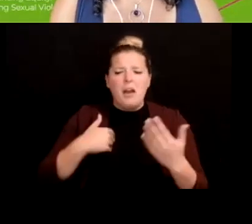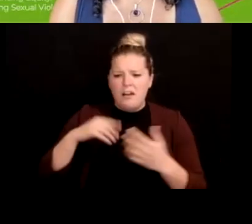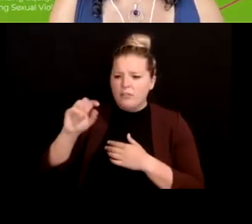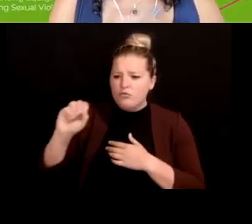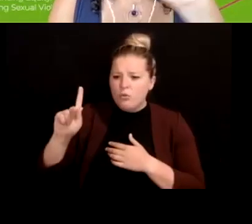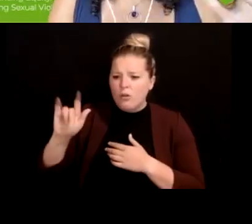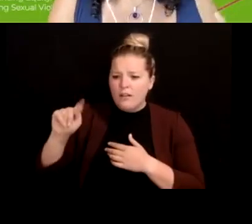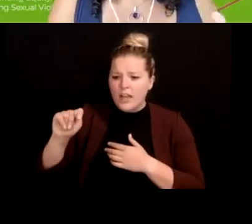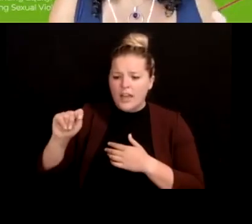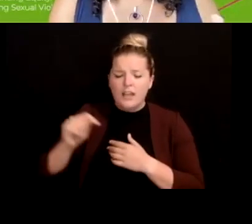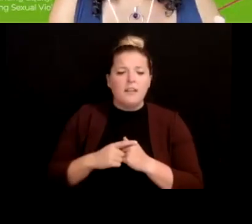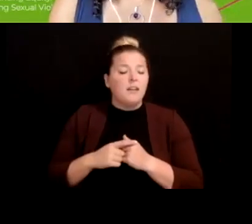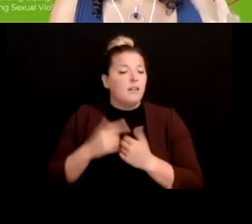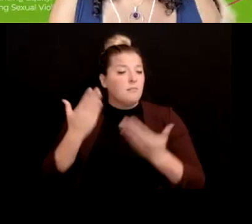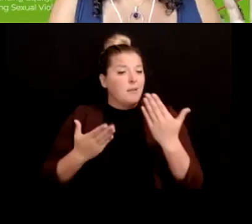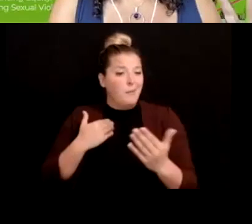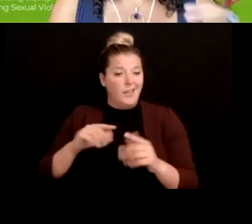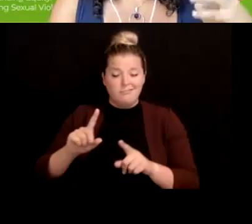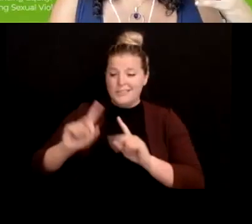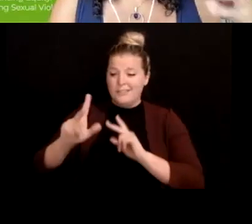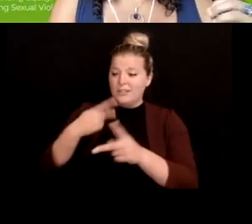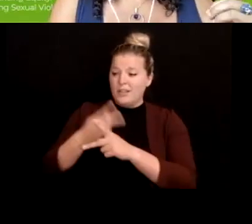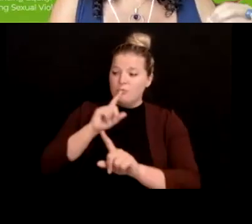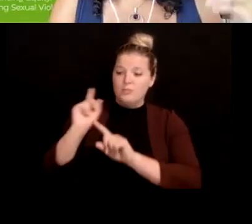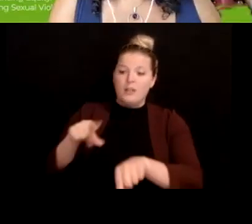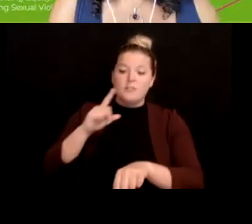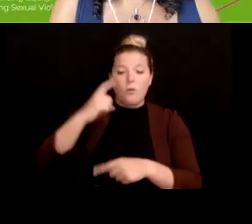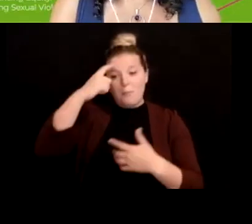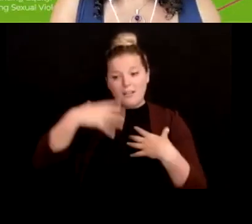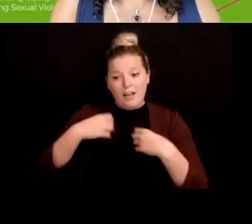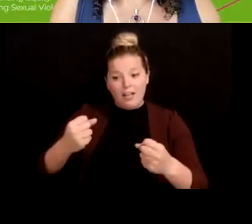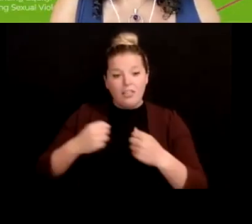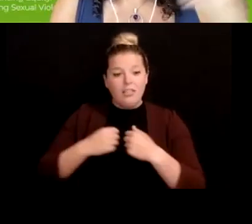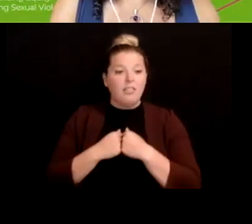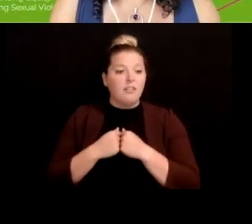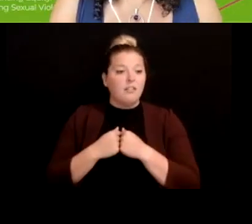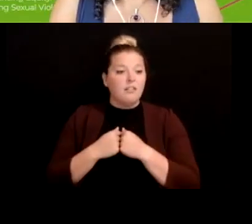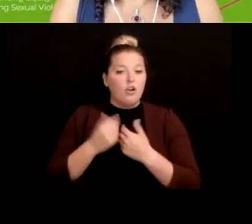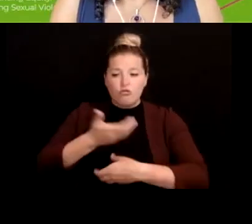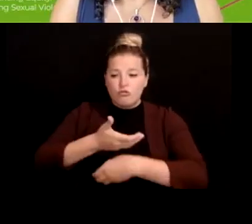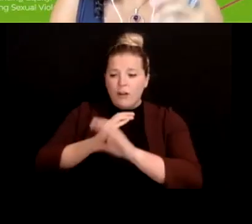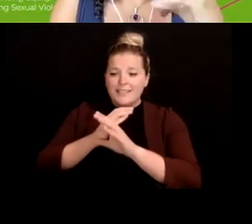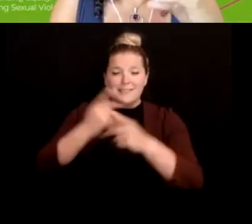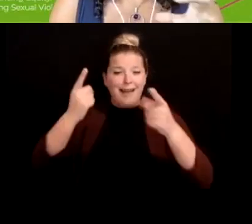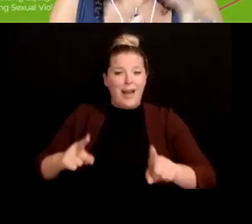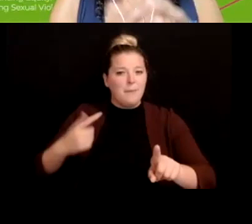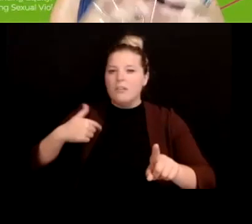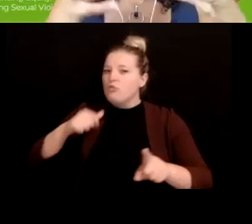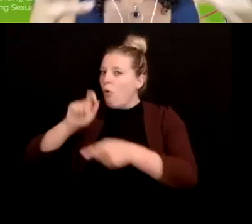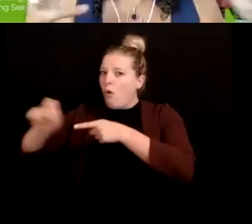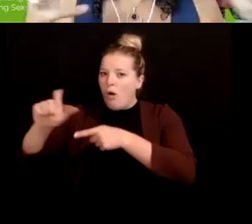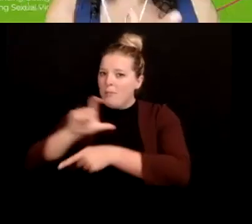whether that's alternate responses to mental health crises that don't involve police, and that also focus on mental